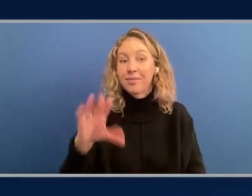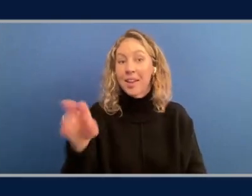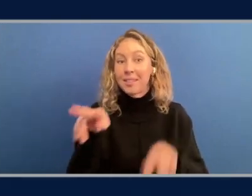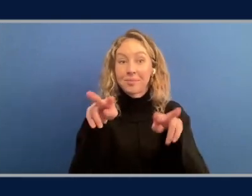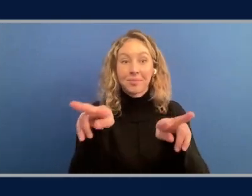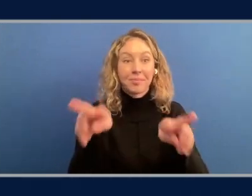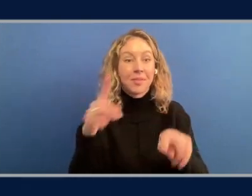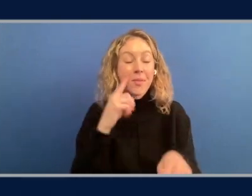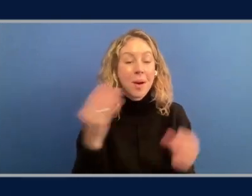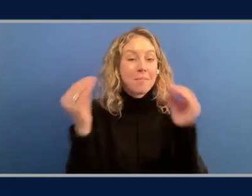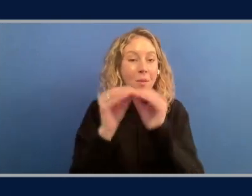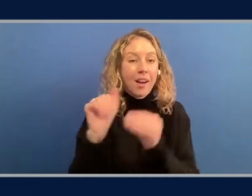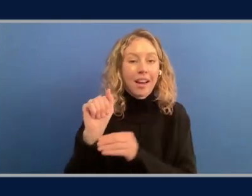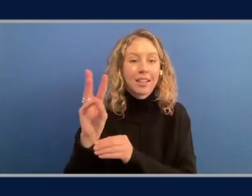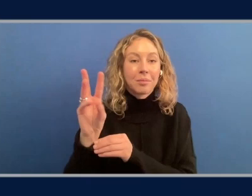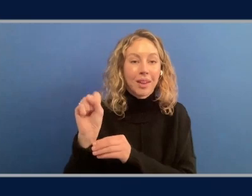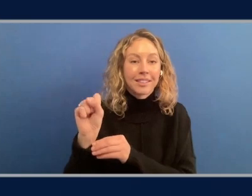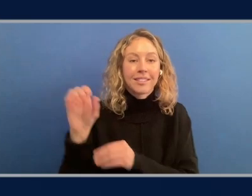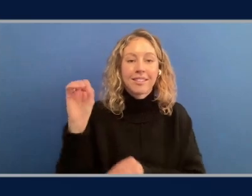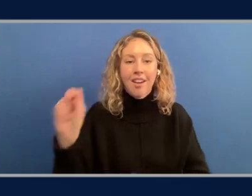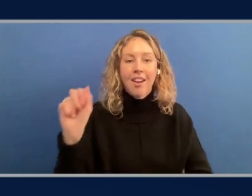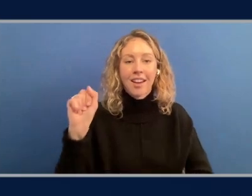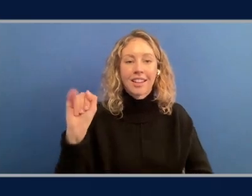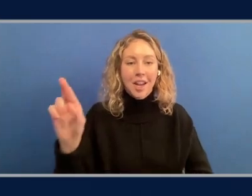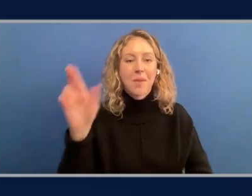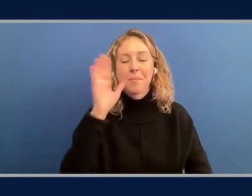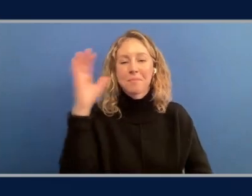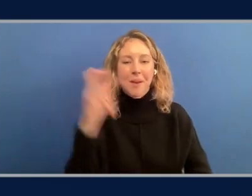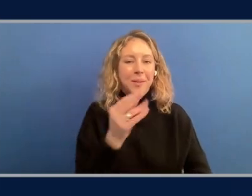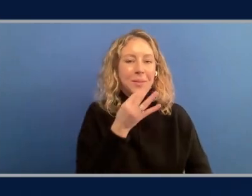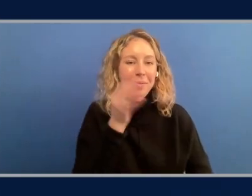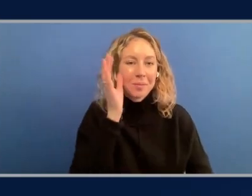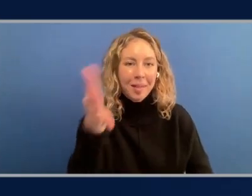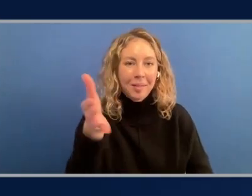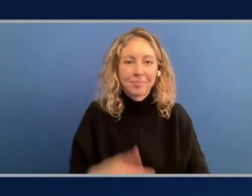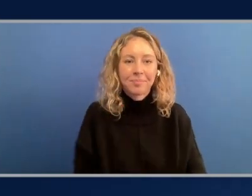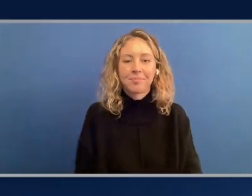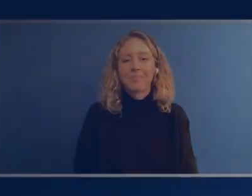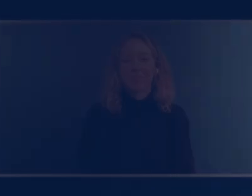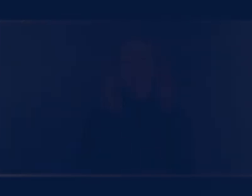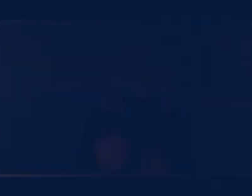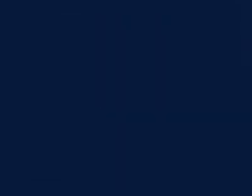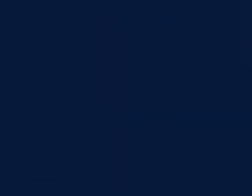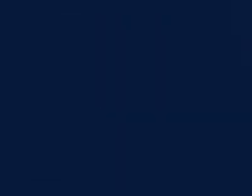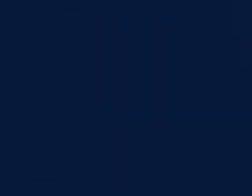for more AWS On Air. We'll be back right after this from reInvent.